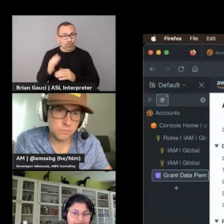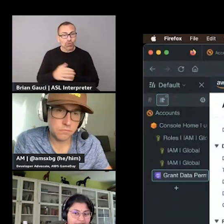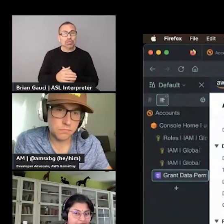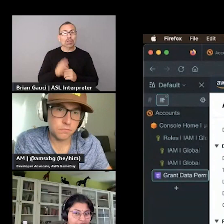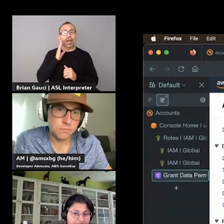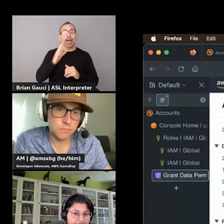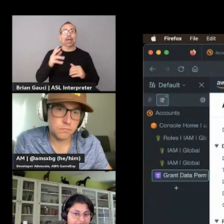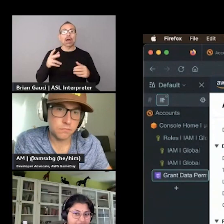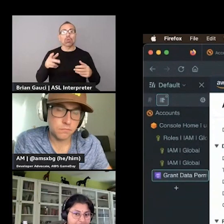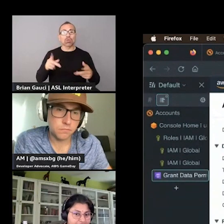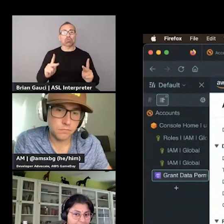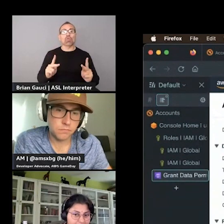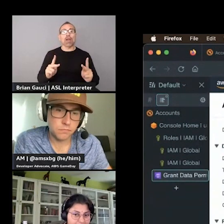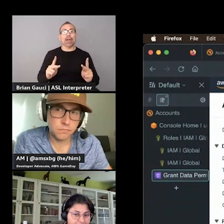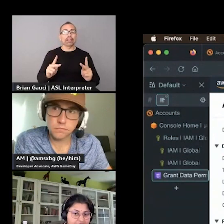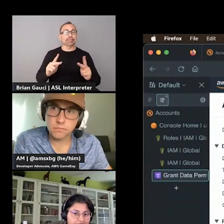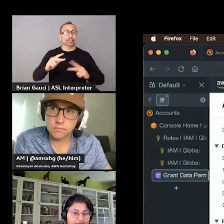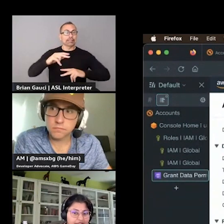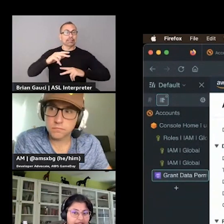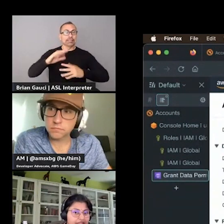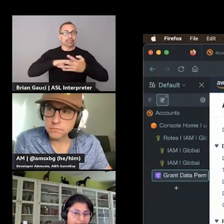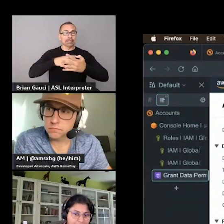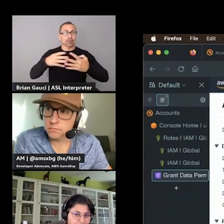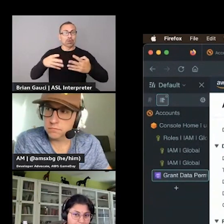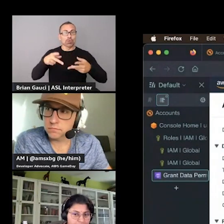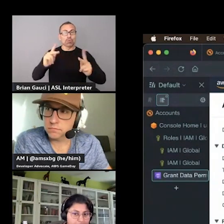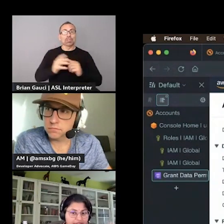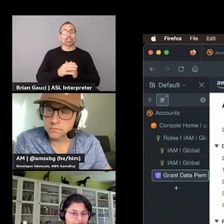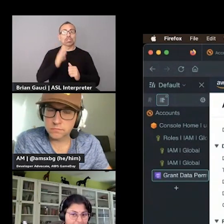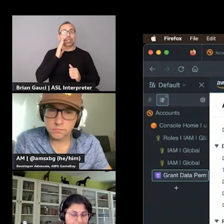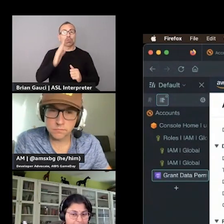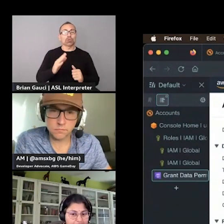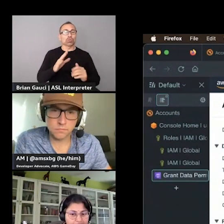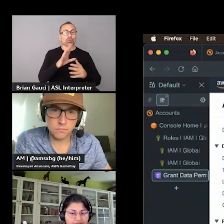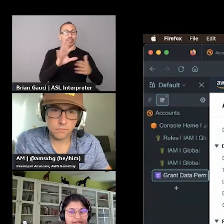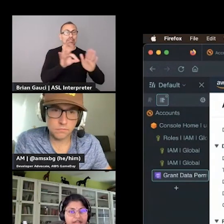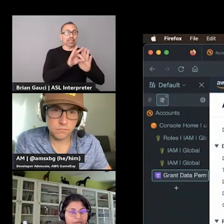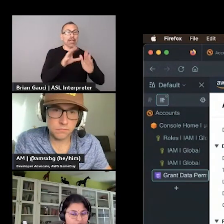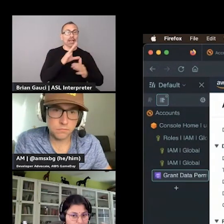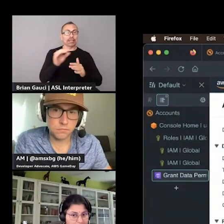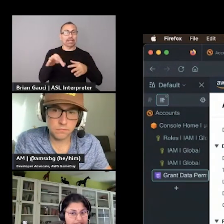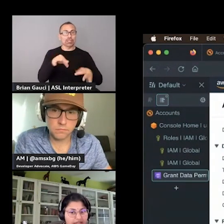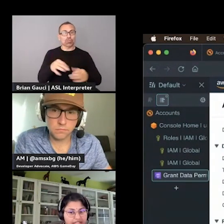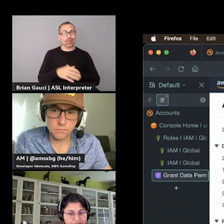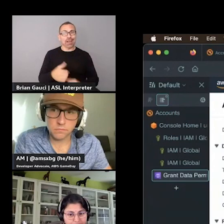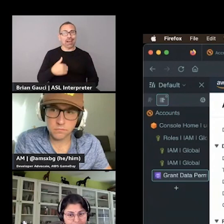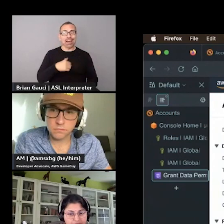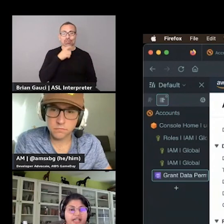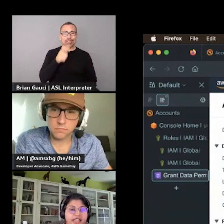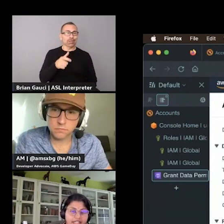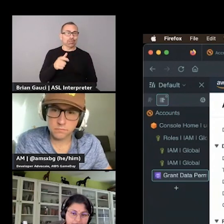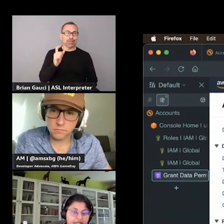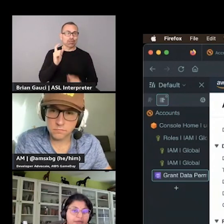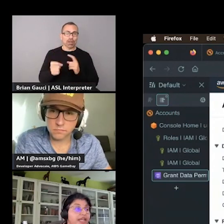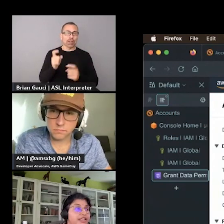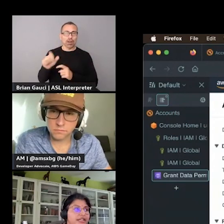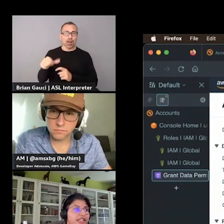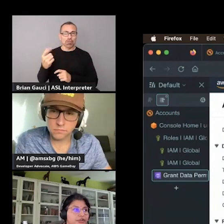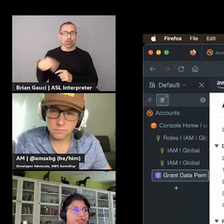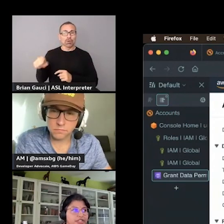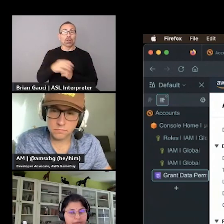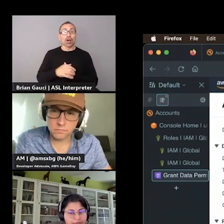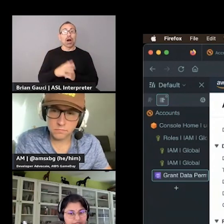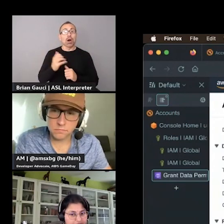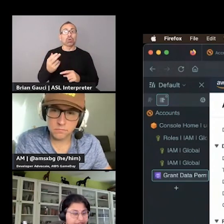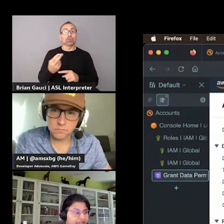permissions. I will do a select describe. I don't need to be a grantable. I want only the analyst to use this. Again, make the